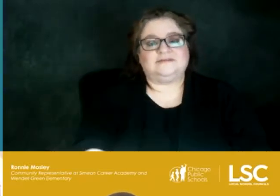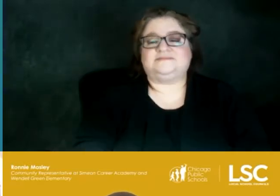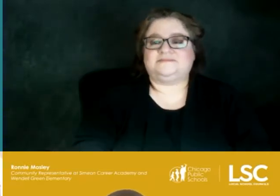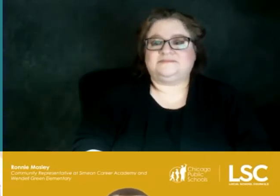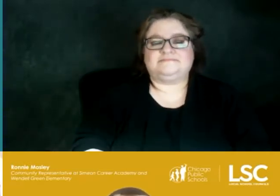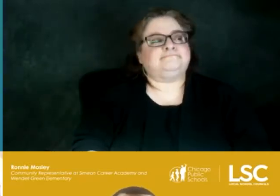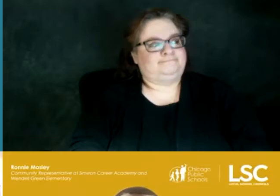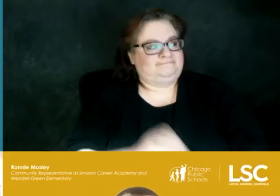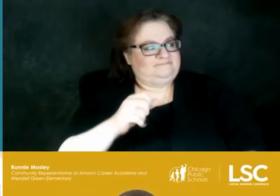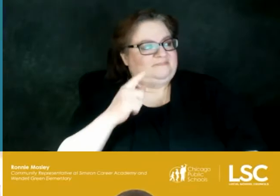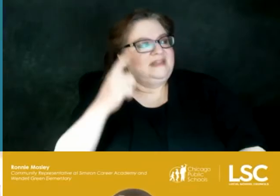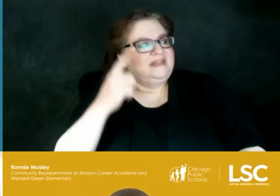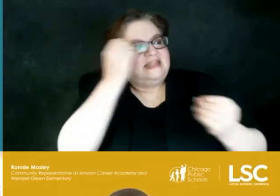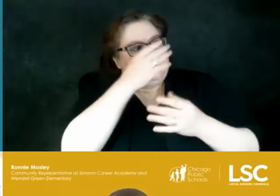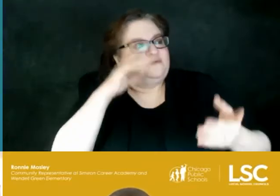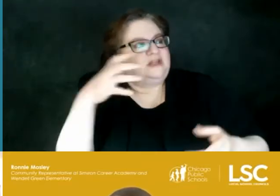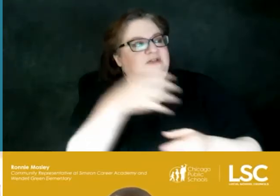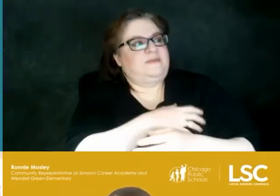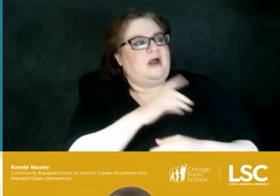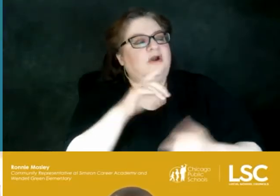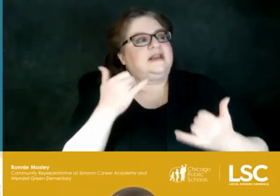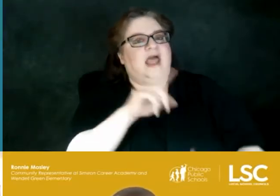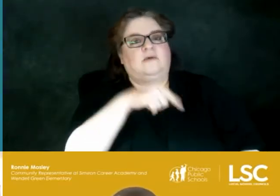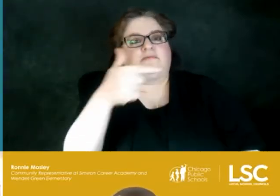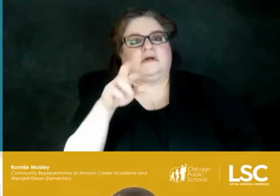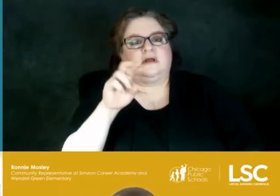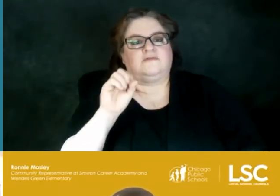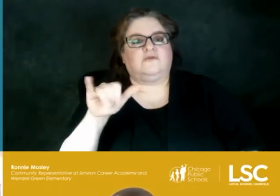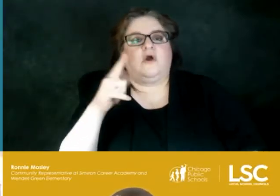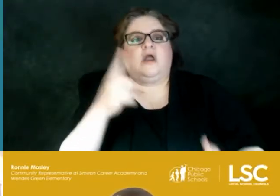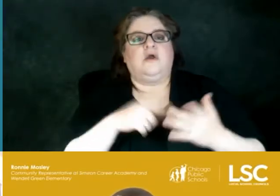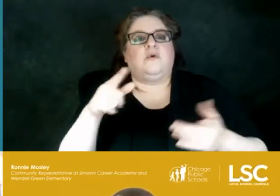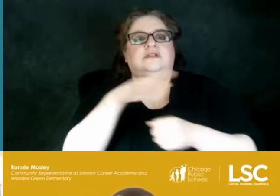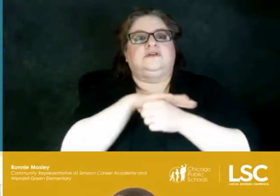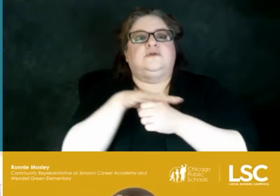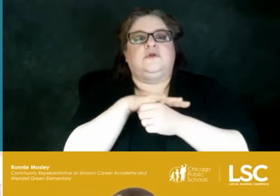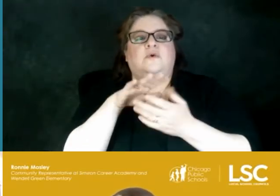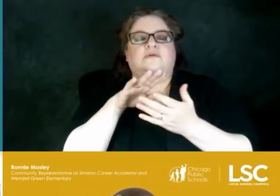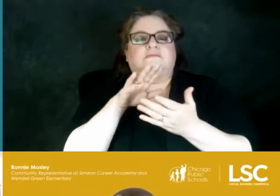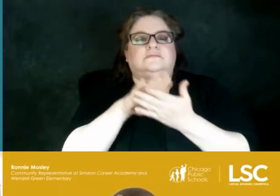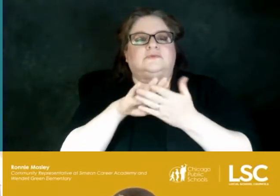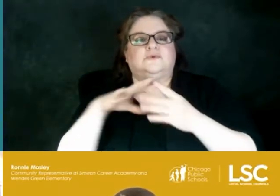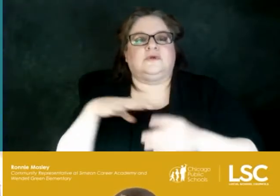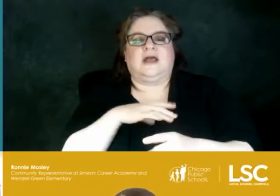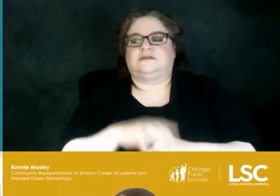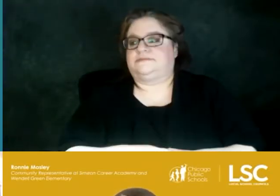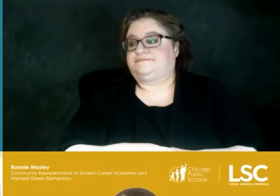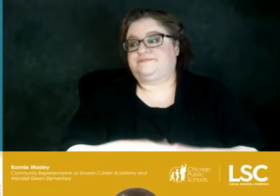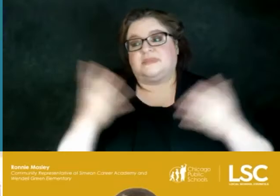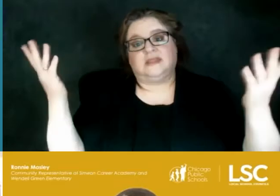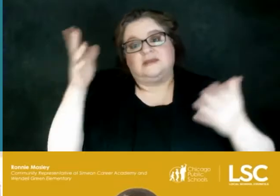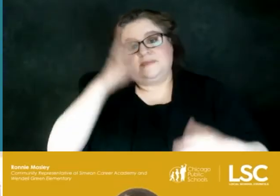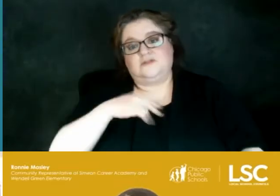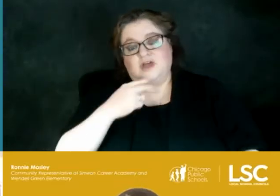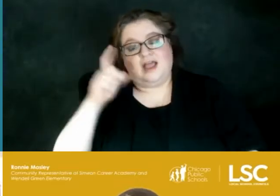Information is definitely power. I'm going to jump to Froy. What surprised you about being on the local school council? Yeah, I'll have to be